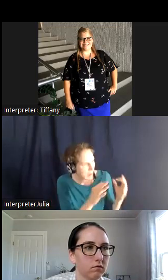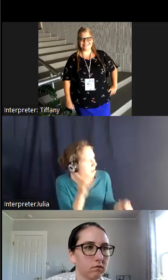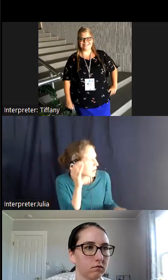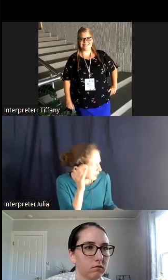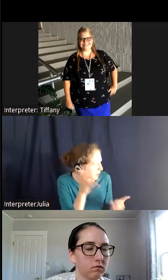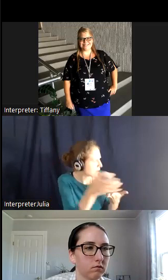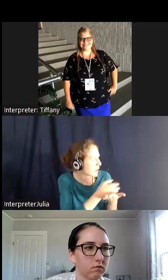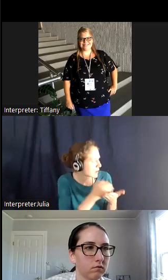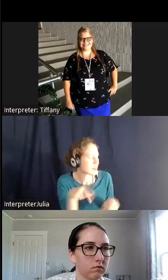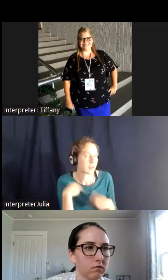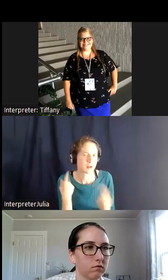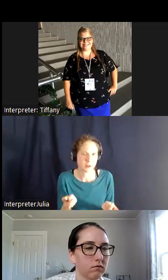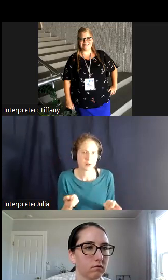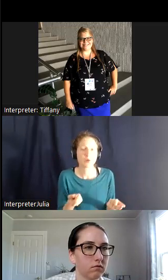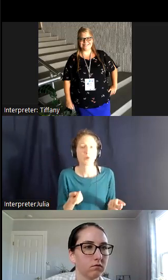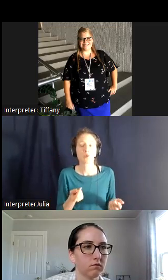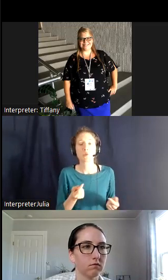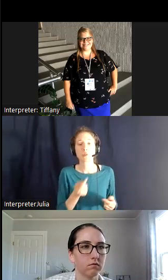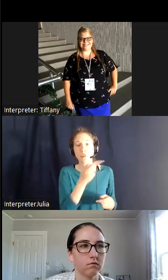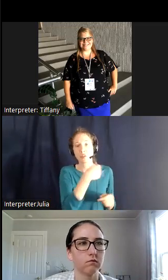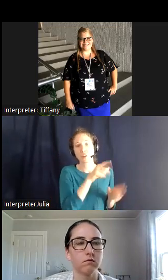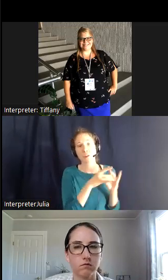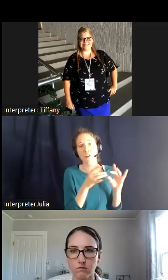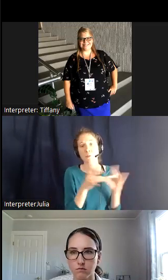if we're being